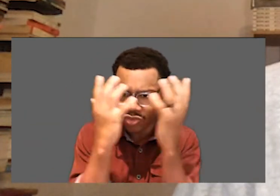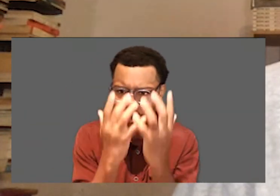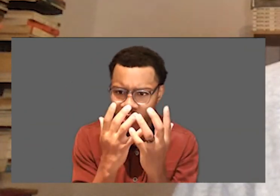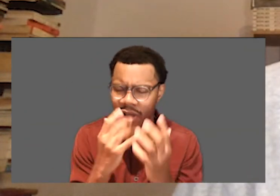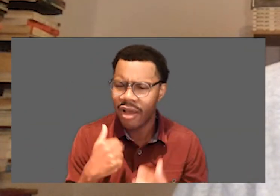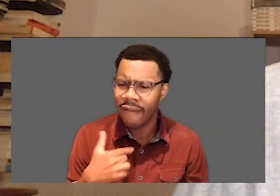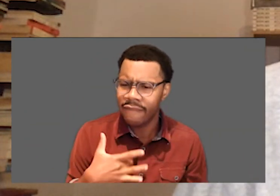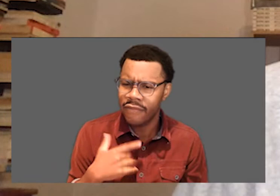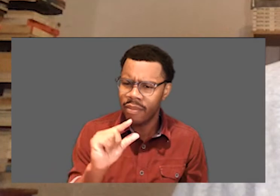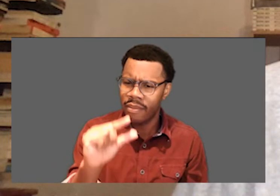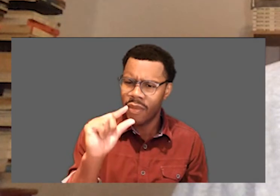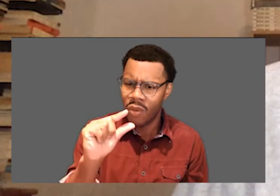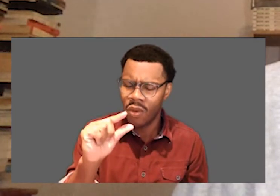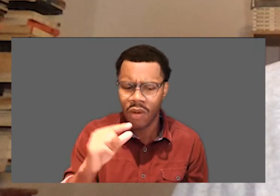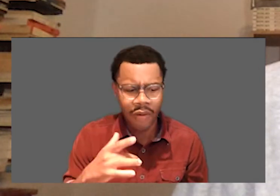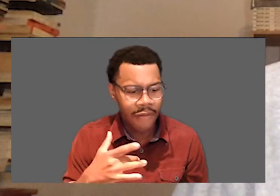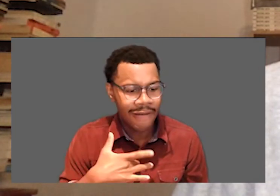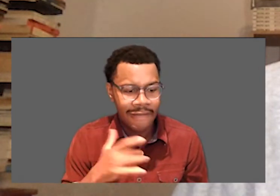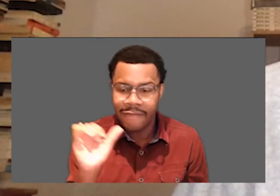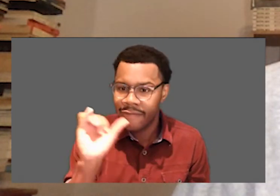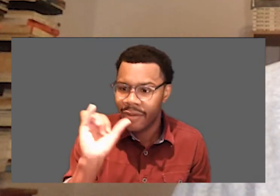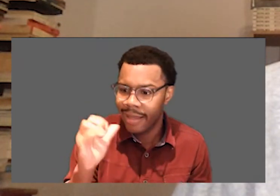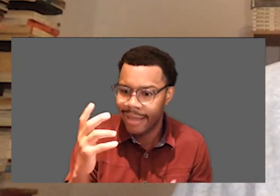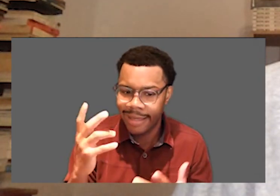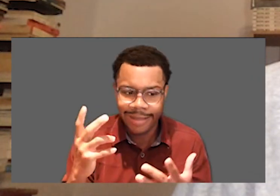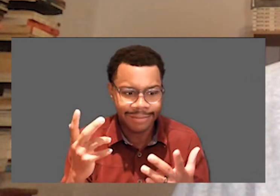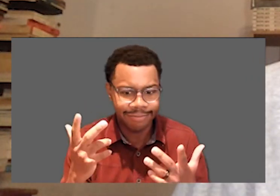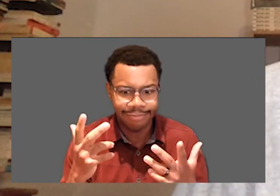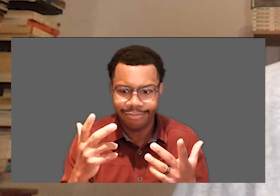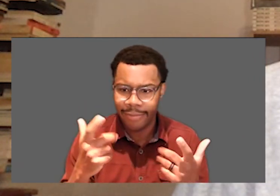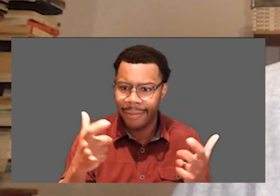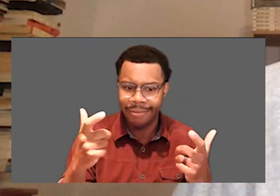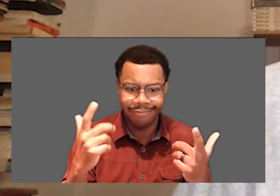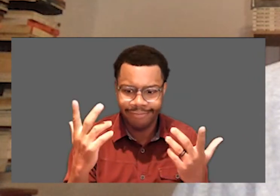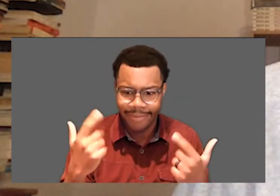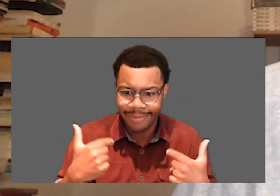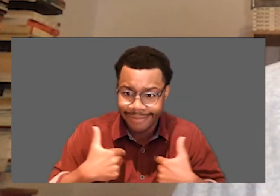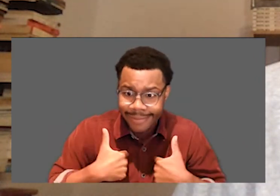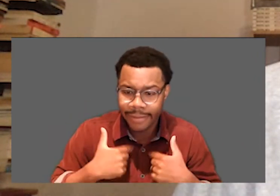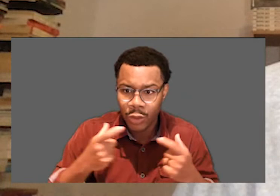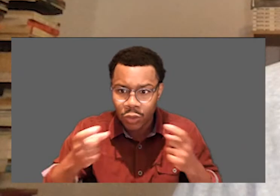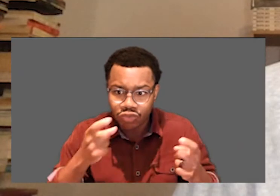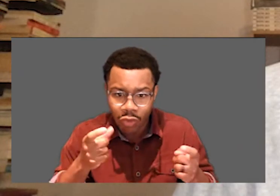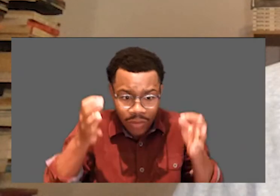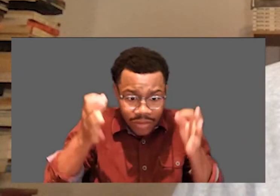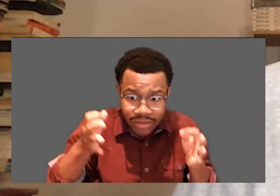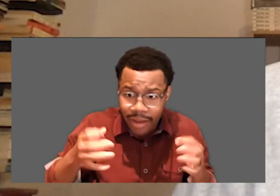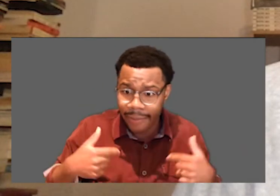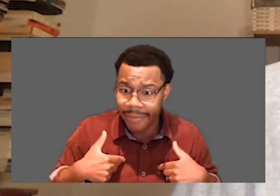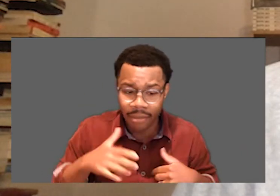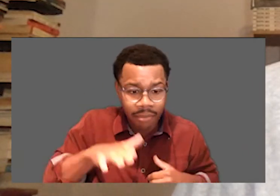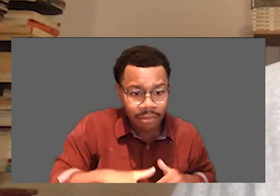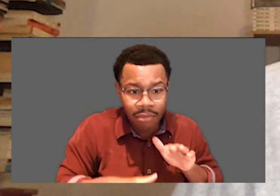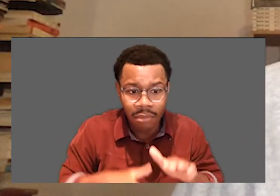felt small. I felt like a piece of some larger scheme whose movements came by the hand of a whimsical god, as if